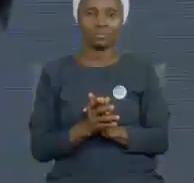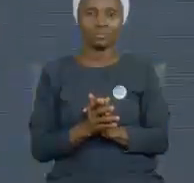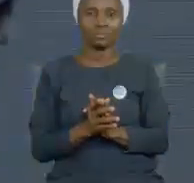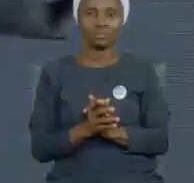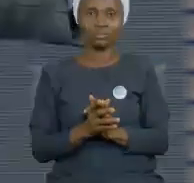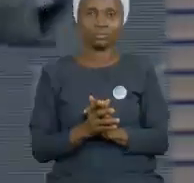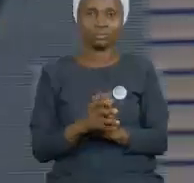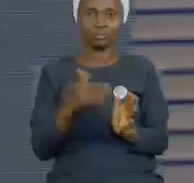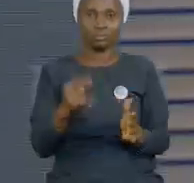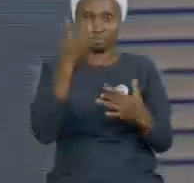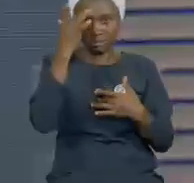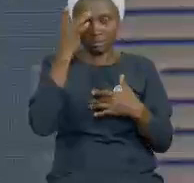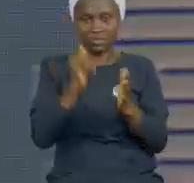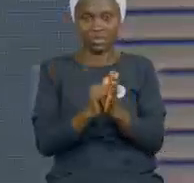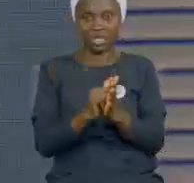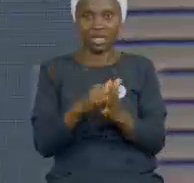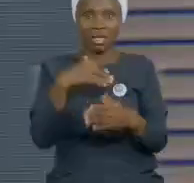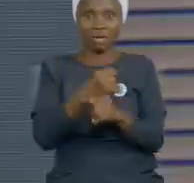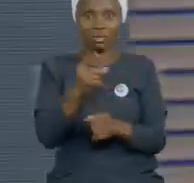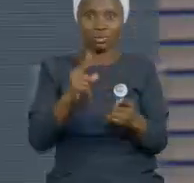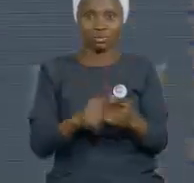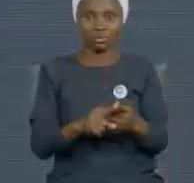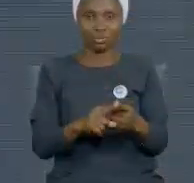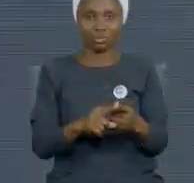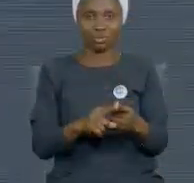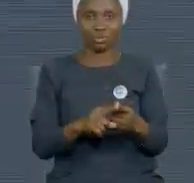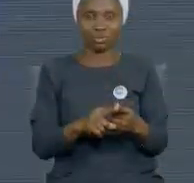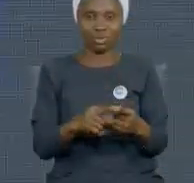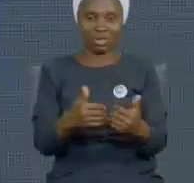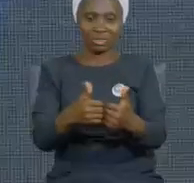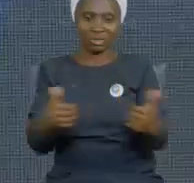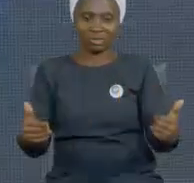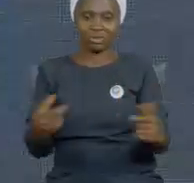The sickness that makes you to withdraw from society.